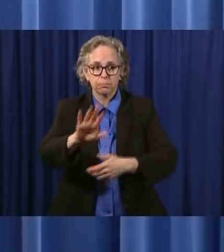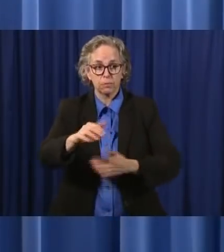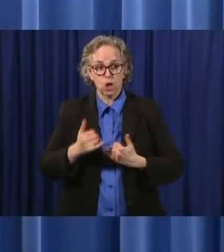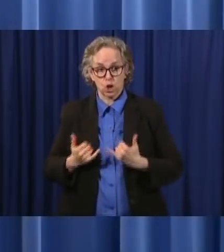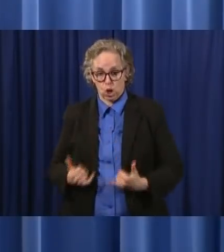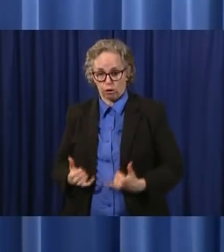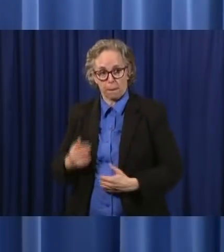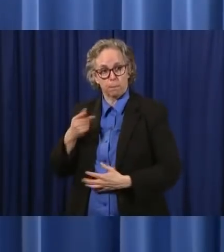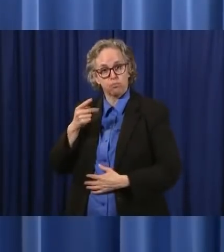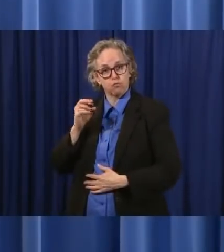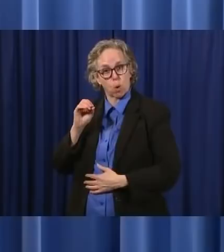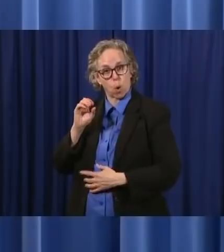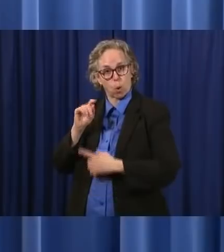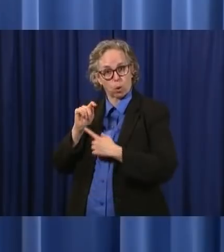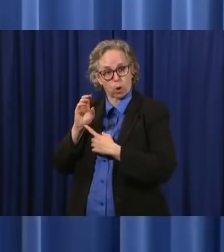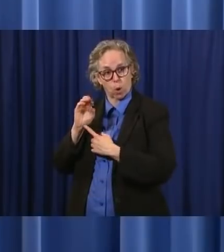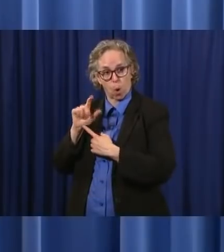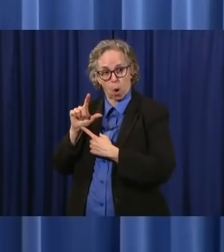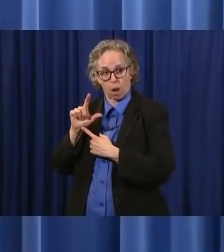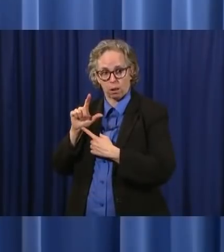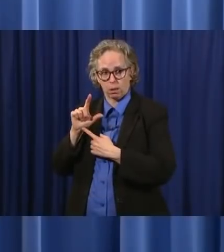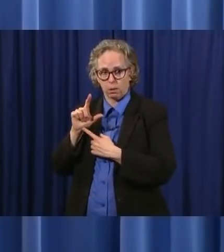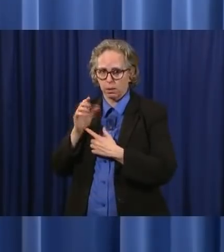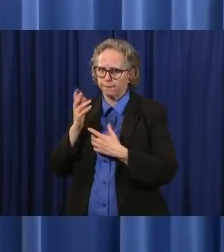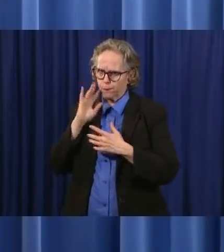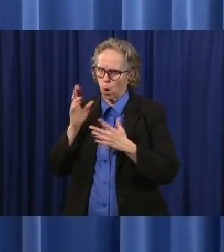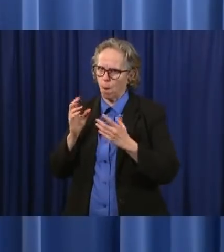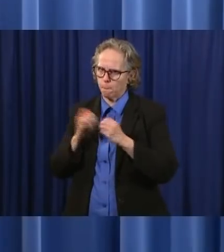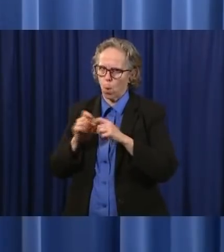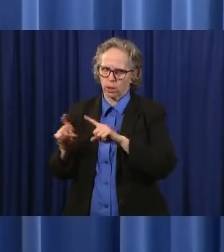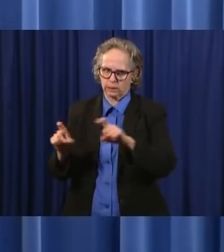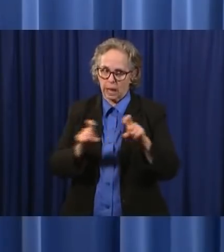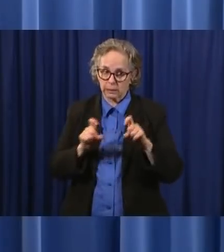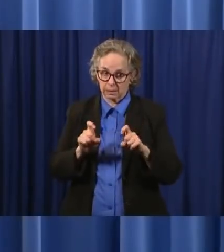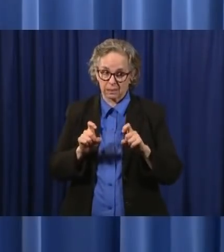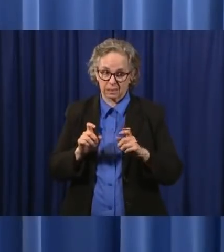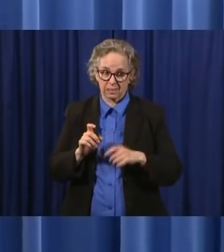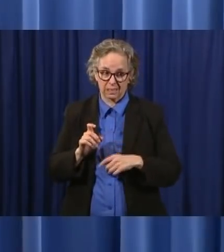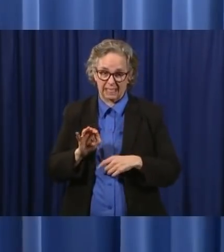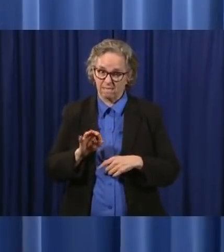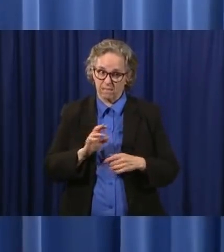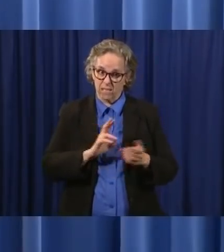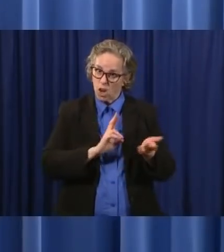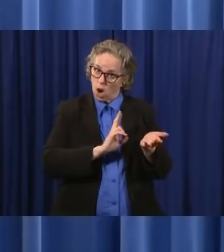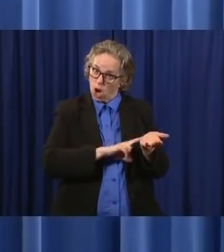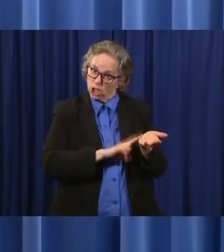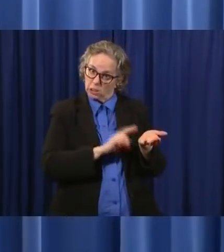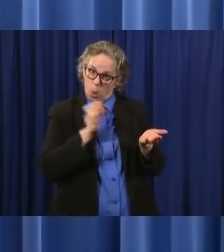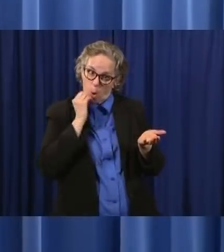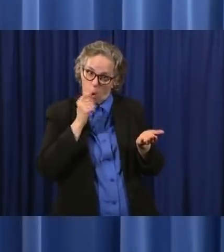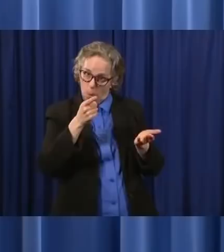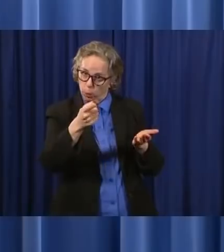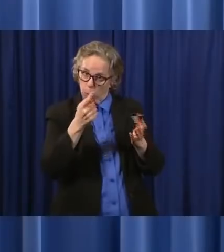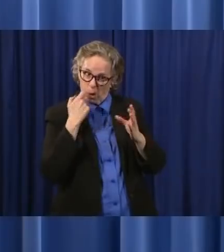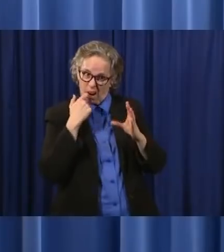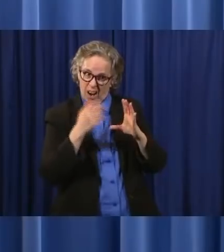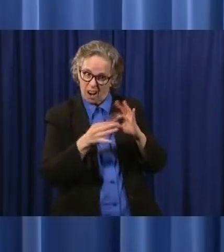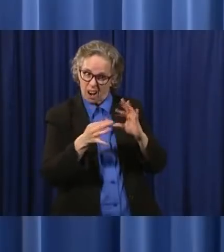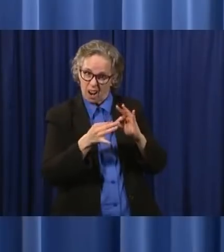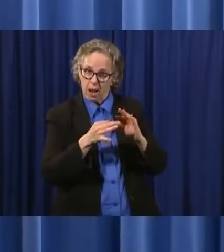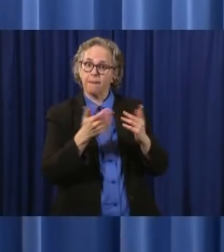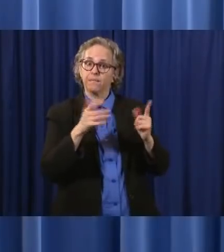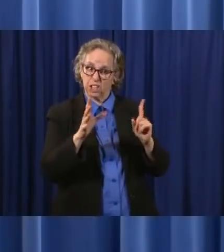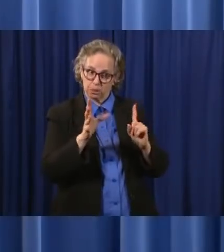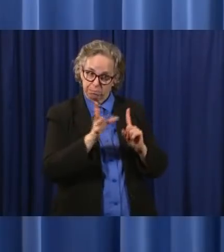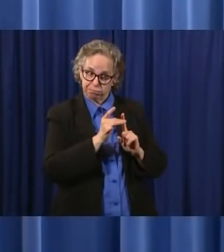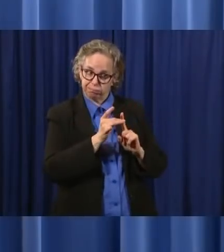testing, we have a situation where if in a nursing home there's someone who is suspected of